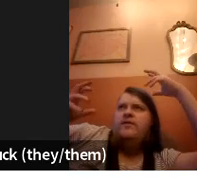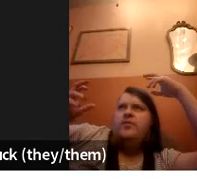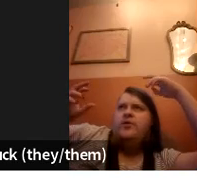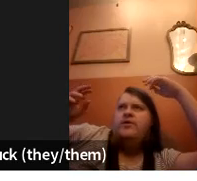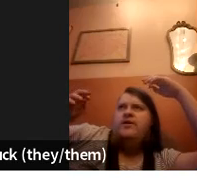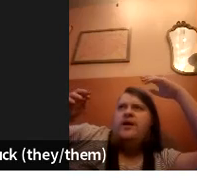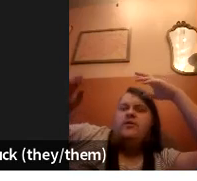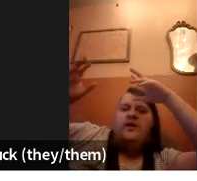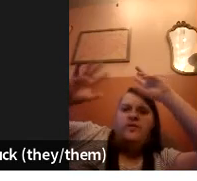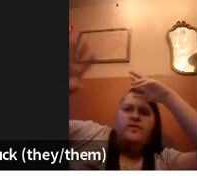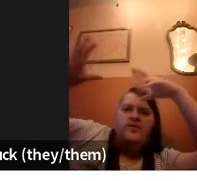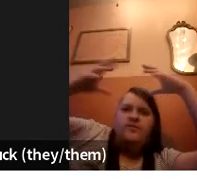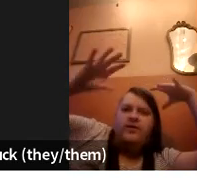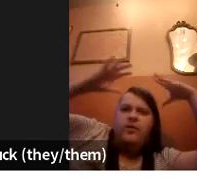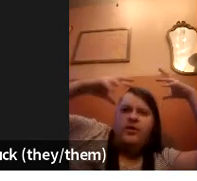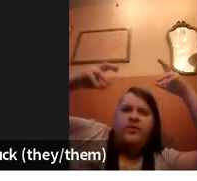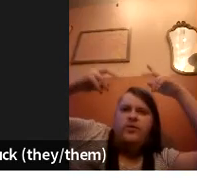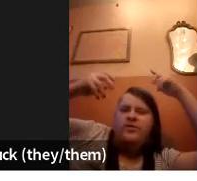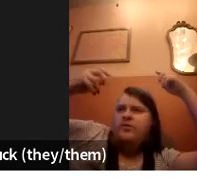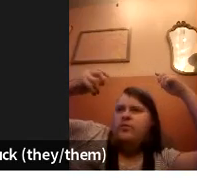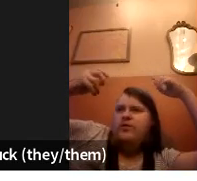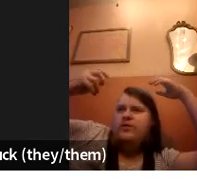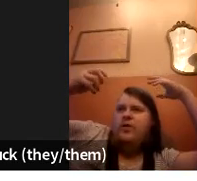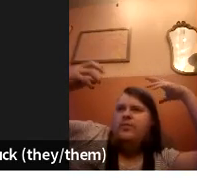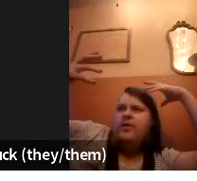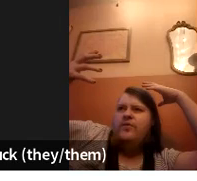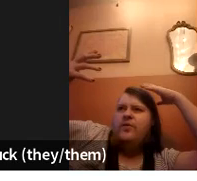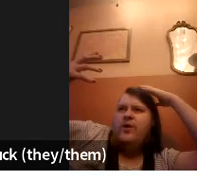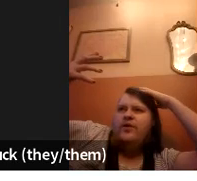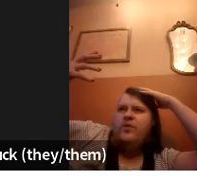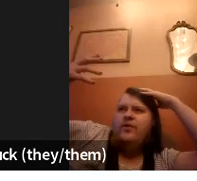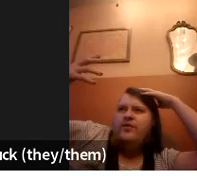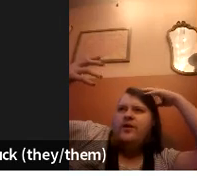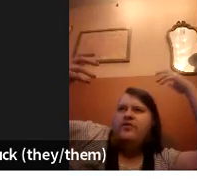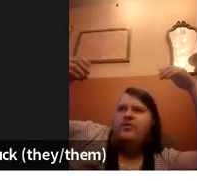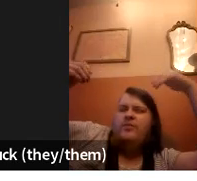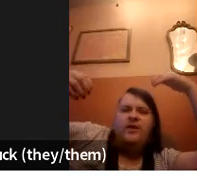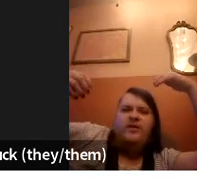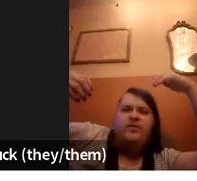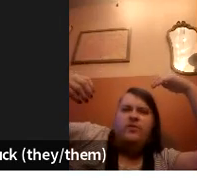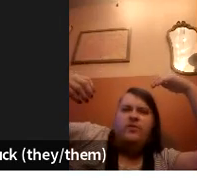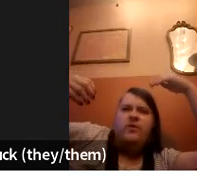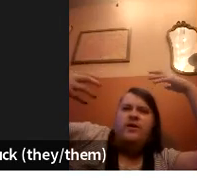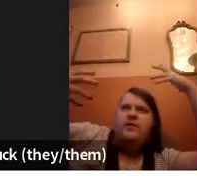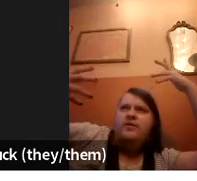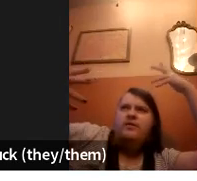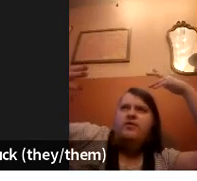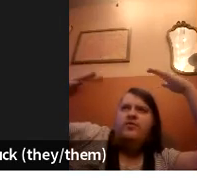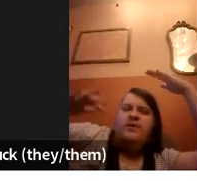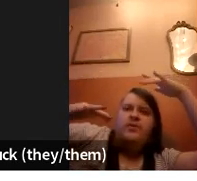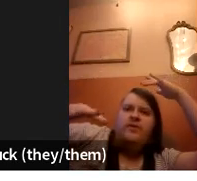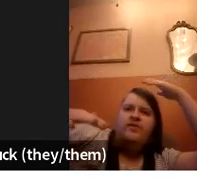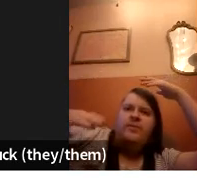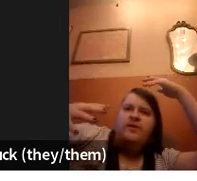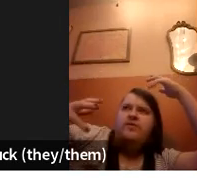think it is important to categorize all this and figure out where it goes and what it's called, but also I don't want this kind of streamlining to